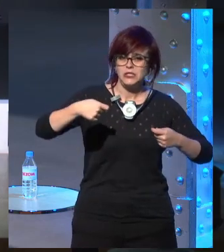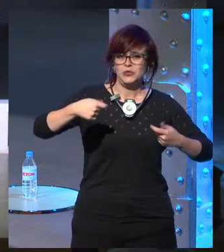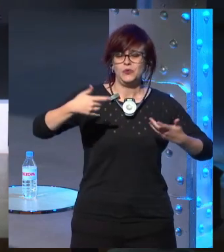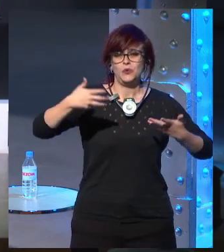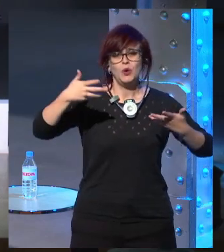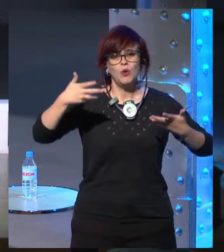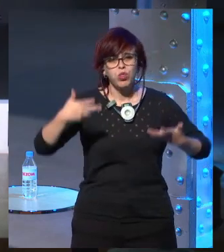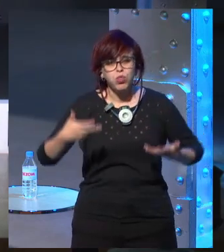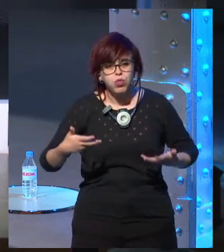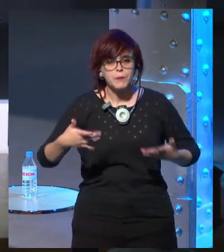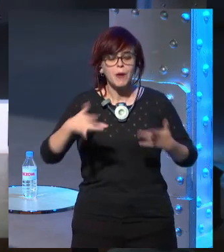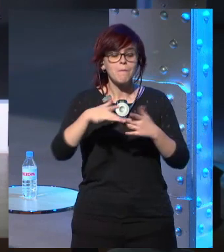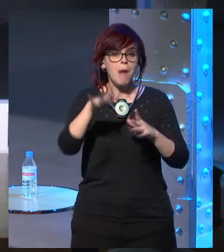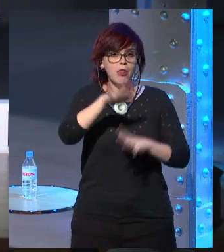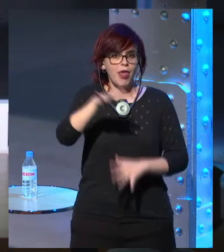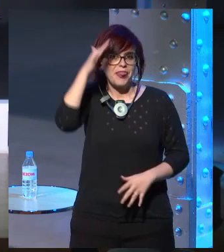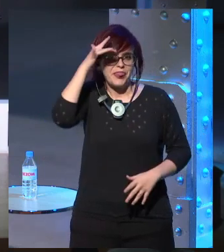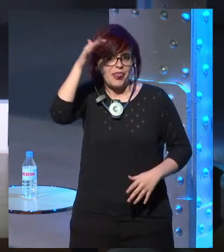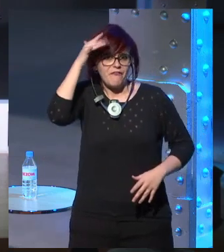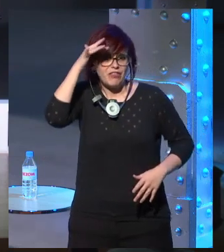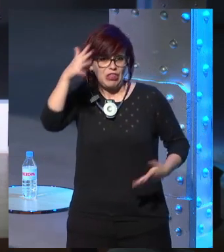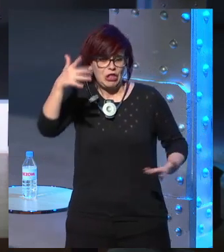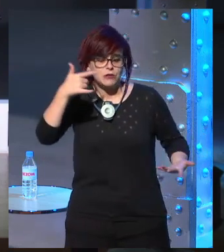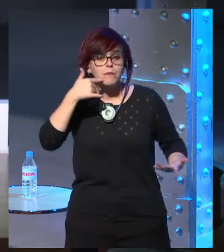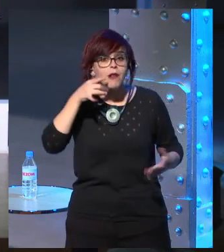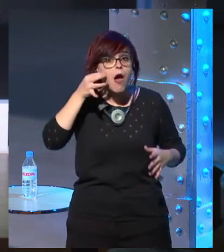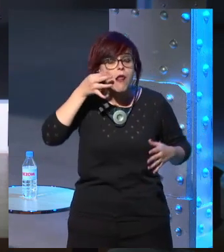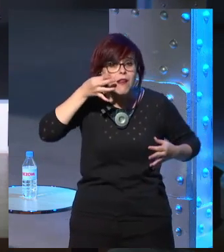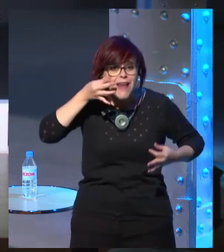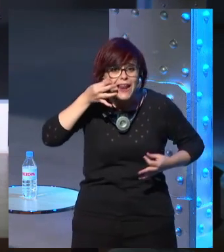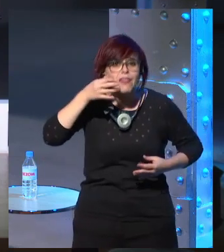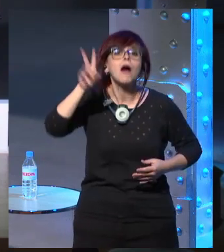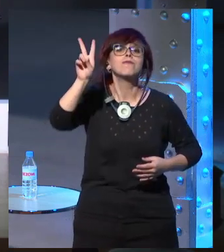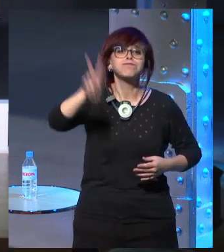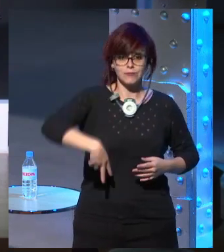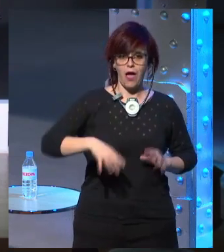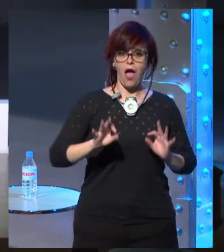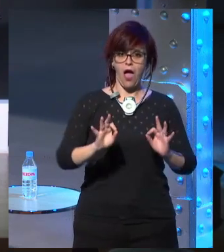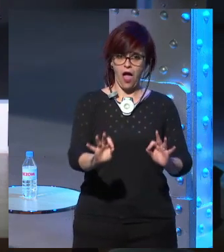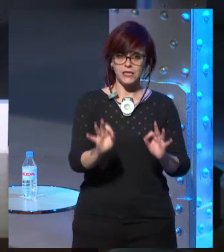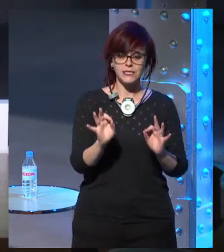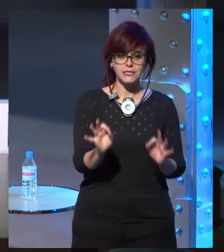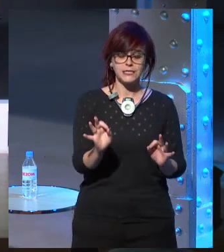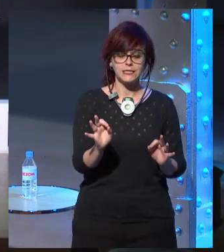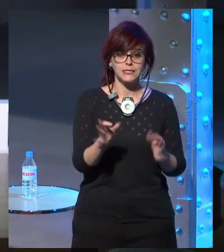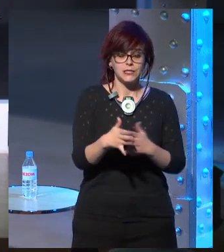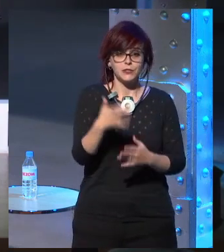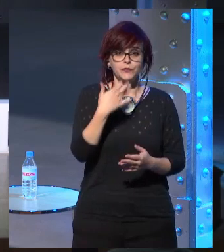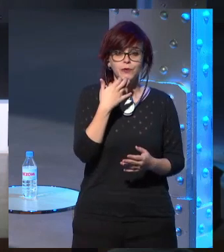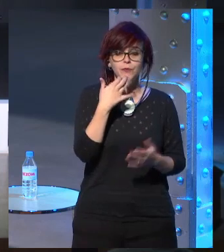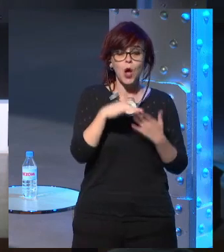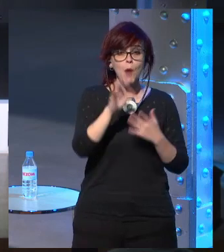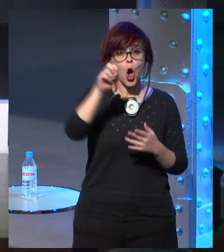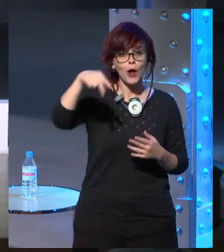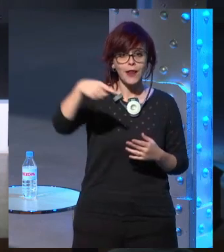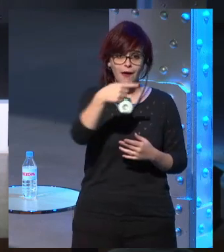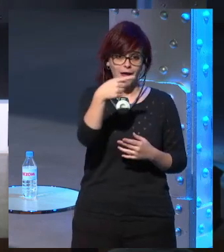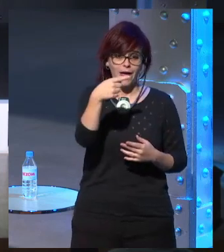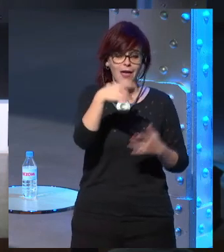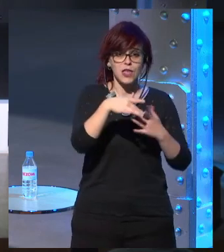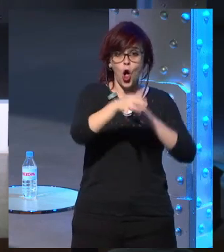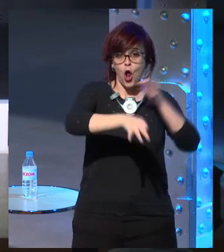fantasy, but actually it's already happening. So part of what I do with my organization, LRNG, is we're working in 10 cities